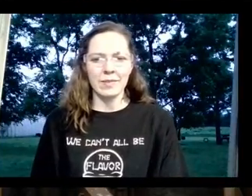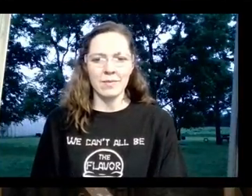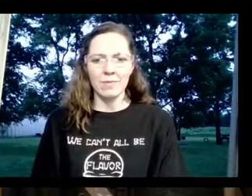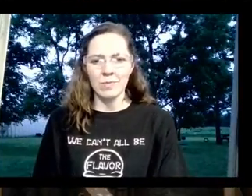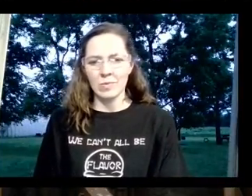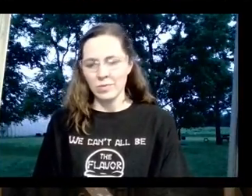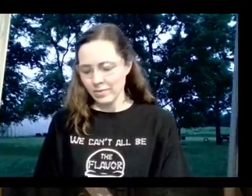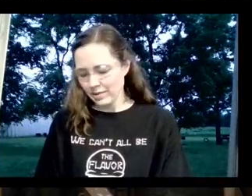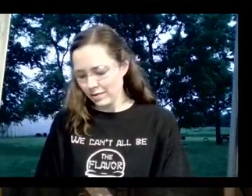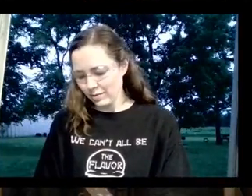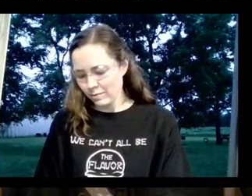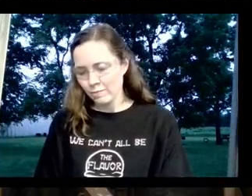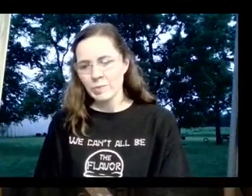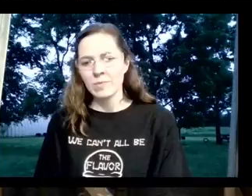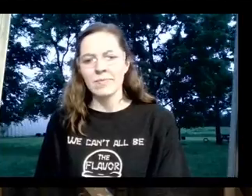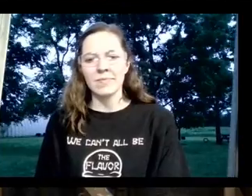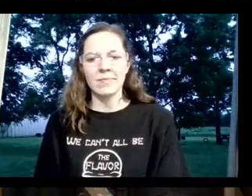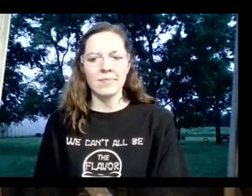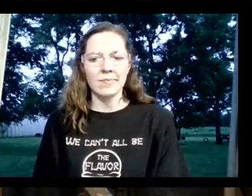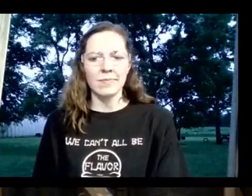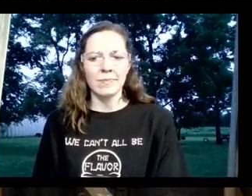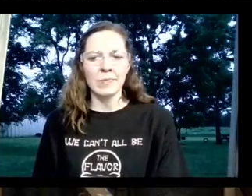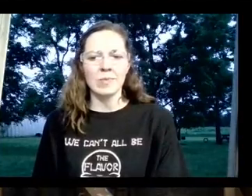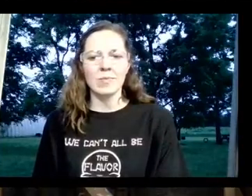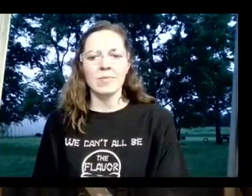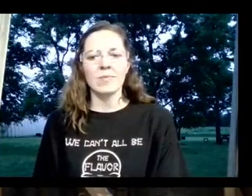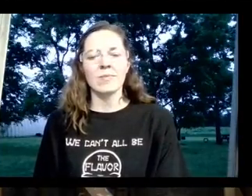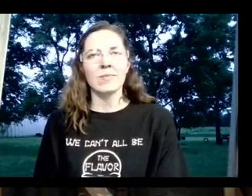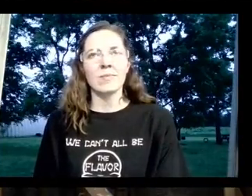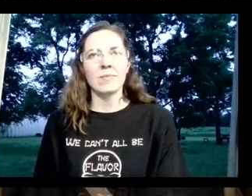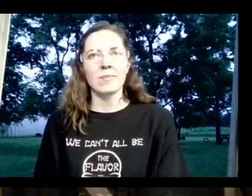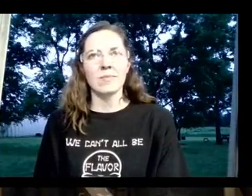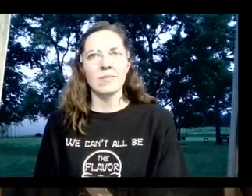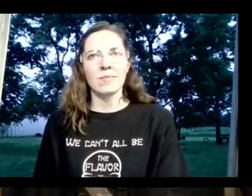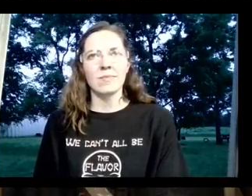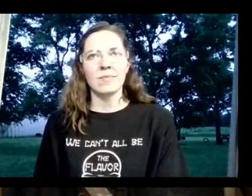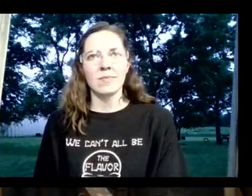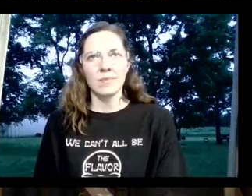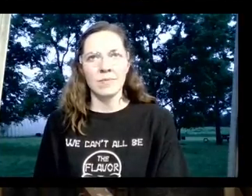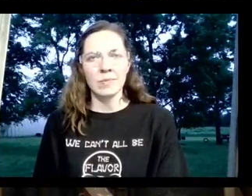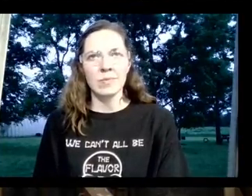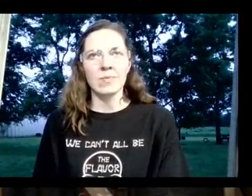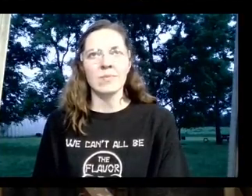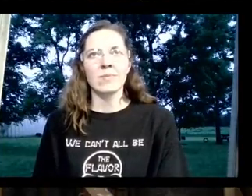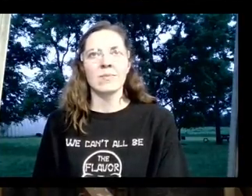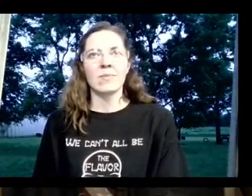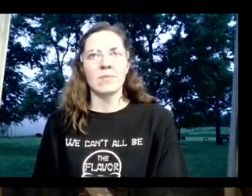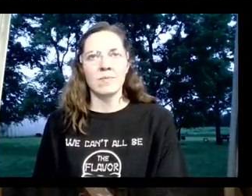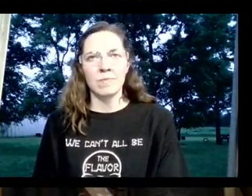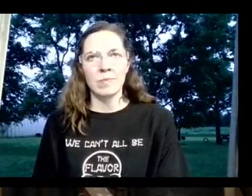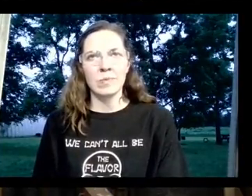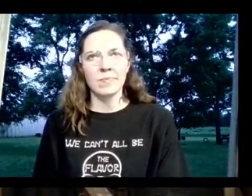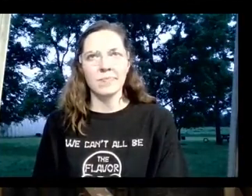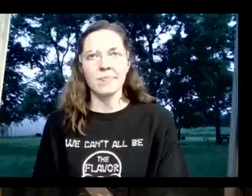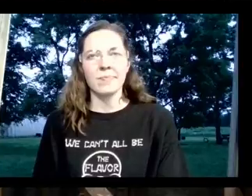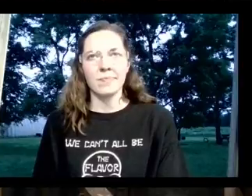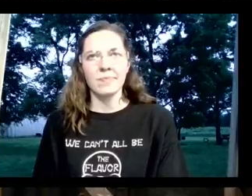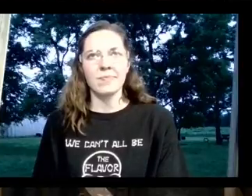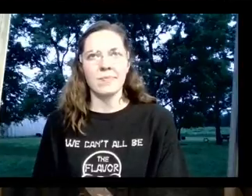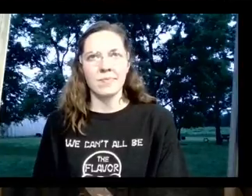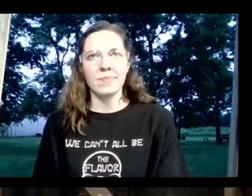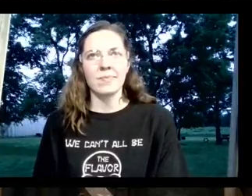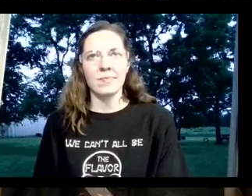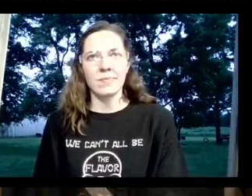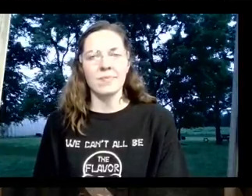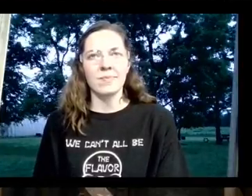do. Tim, Big Dog Forge, he comes from a completely different background than either John or me do. And